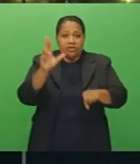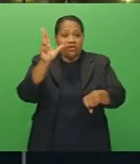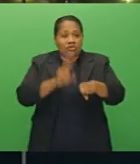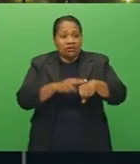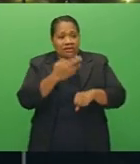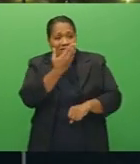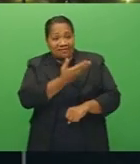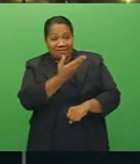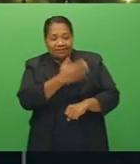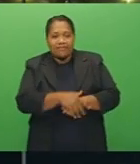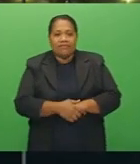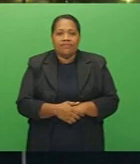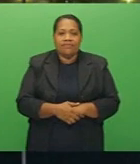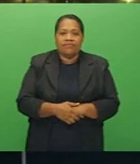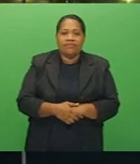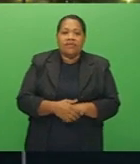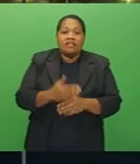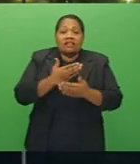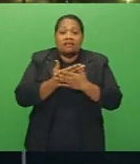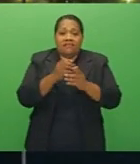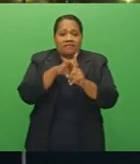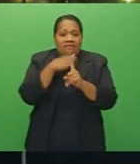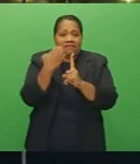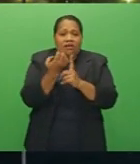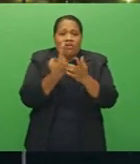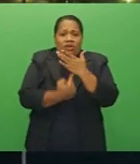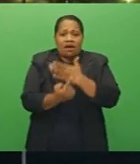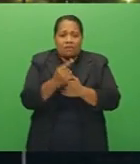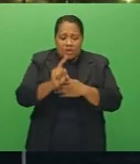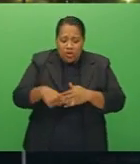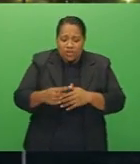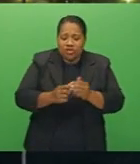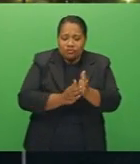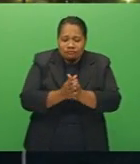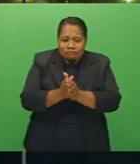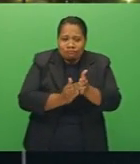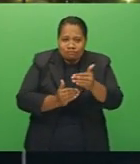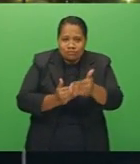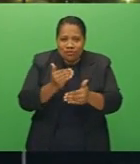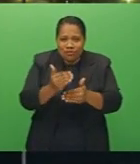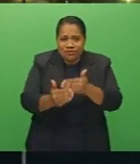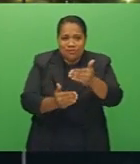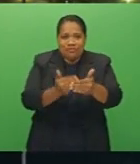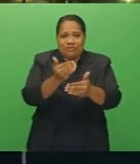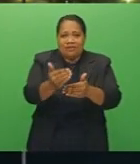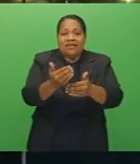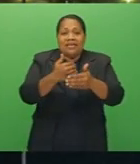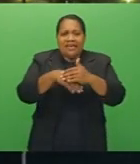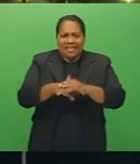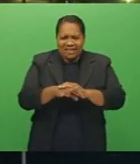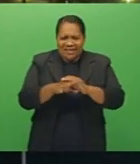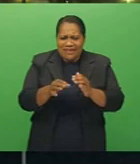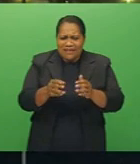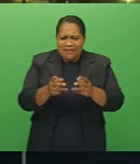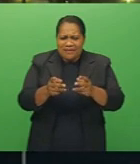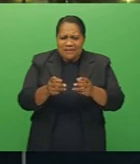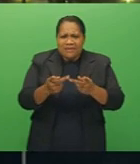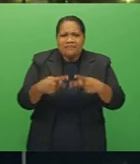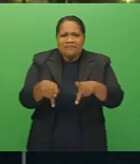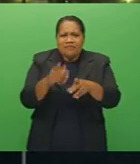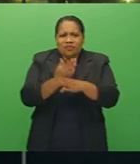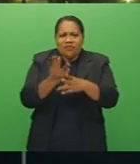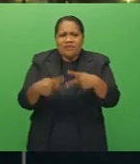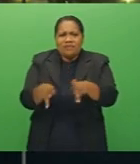Mangubai. The love for the environment kept her pushing forward in a male-dominated field, and despite